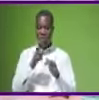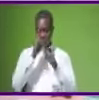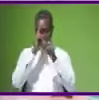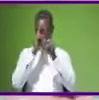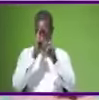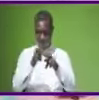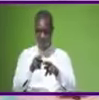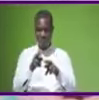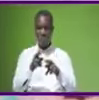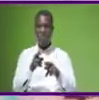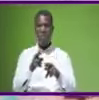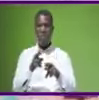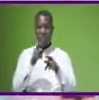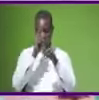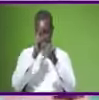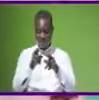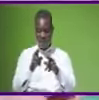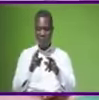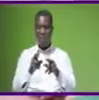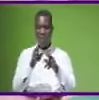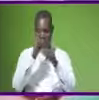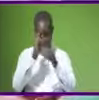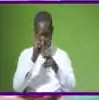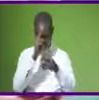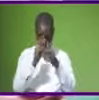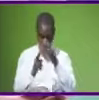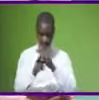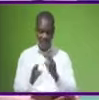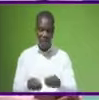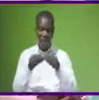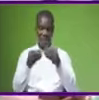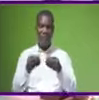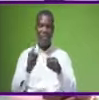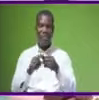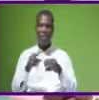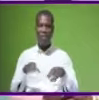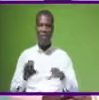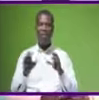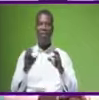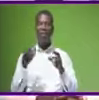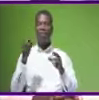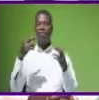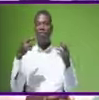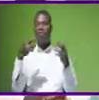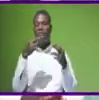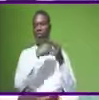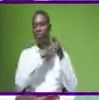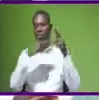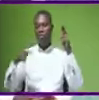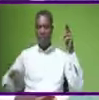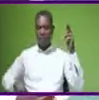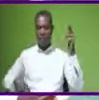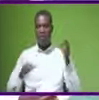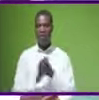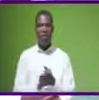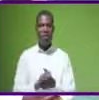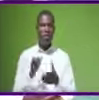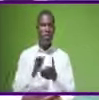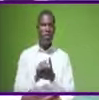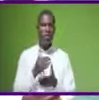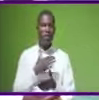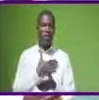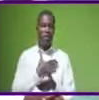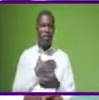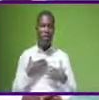do buo need ye any of a brazil piece so ya then a mawam and none of my